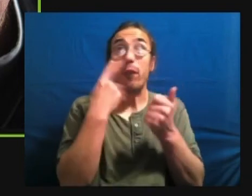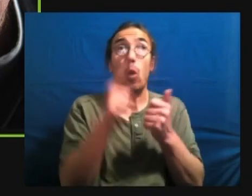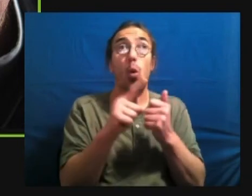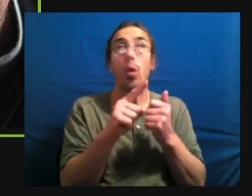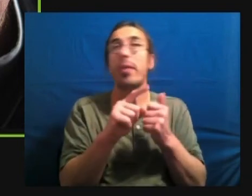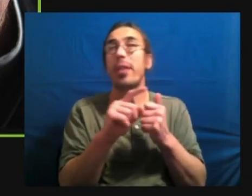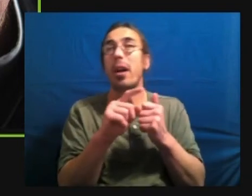people don't.